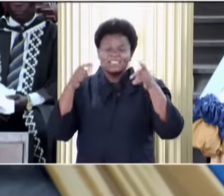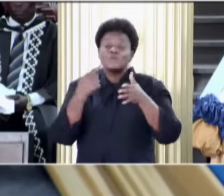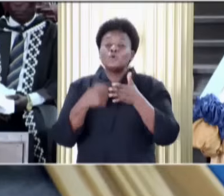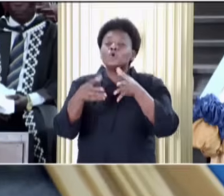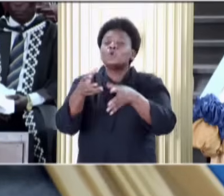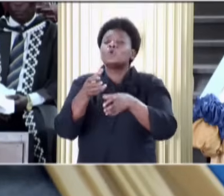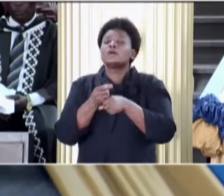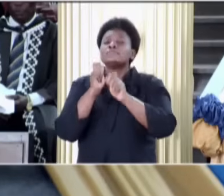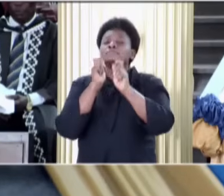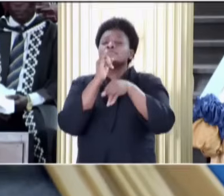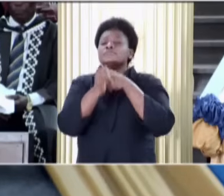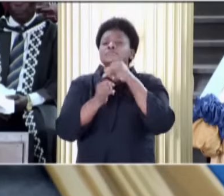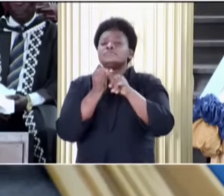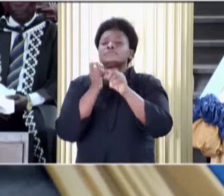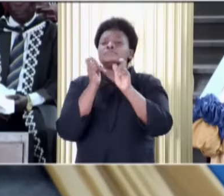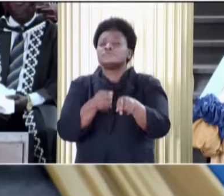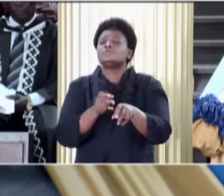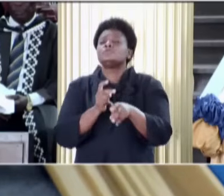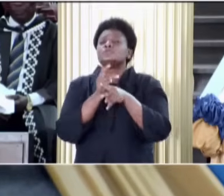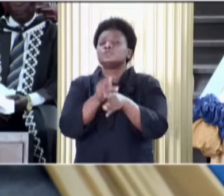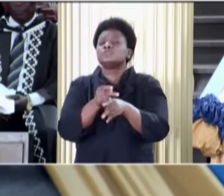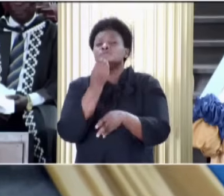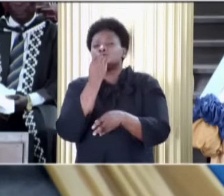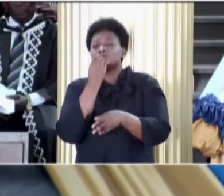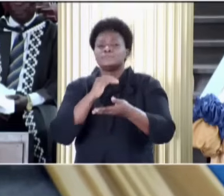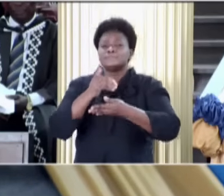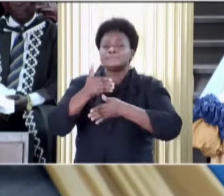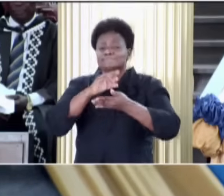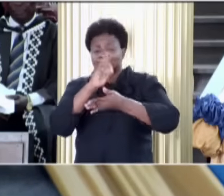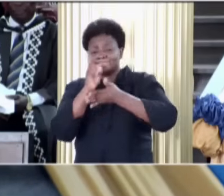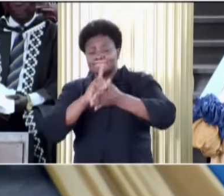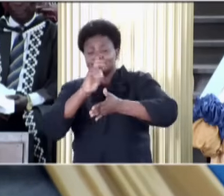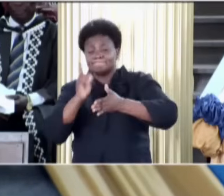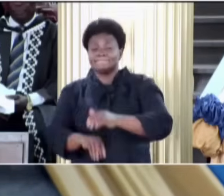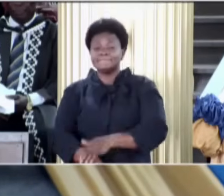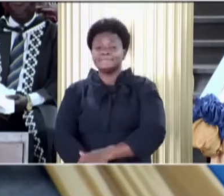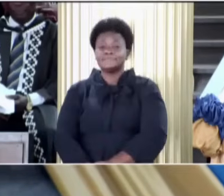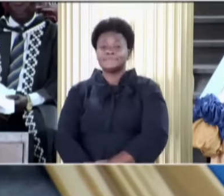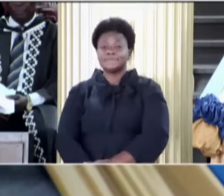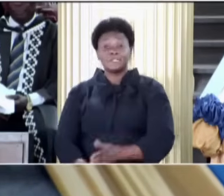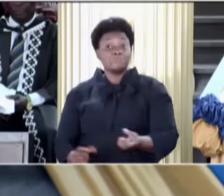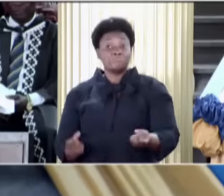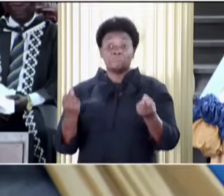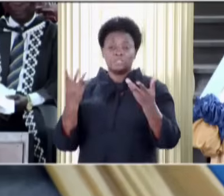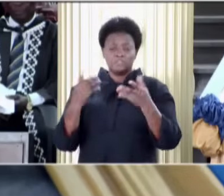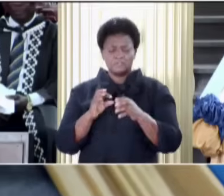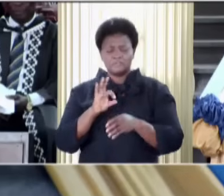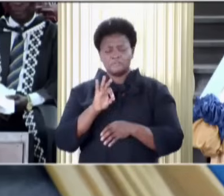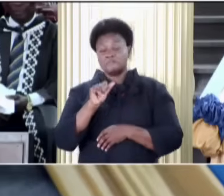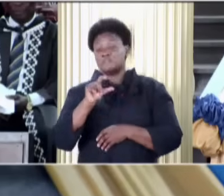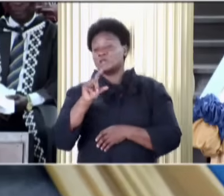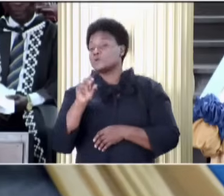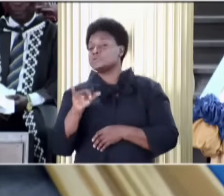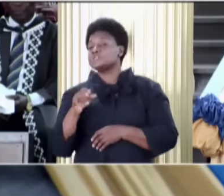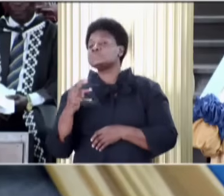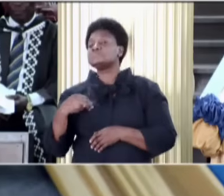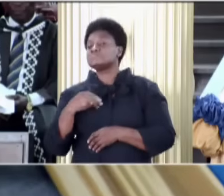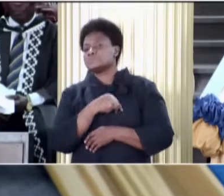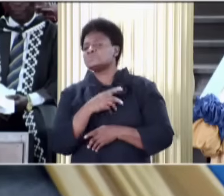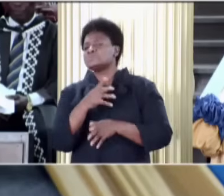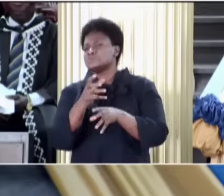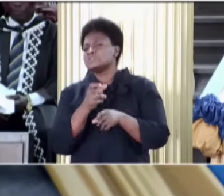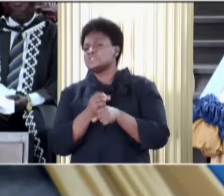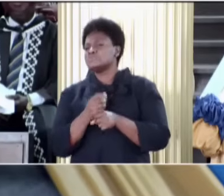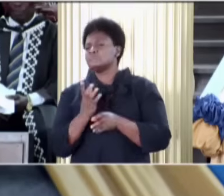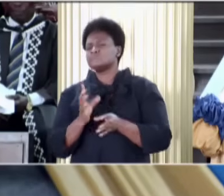in sustainable food packaging design. Many of our faculty members have received